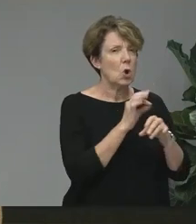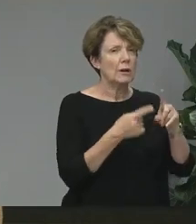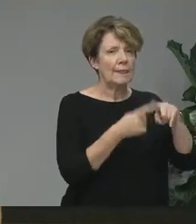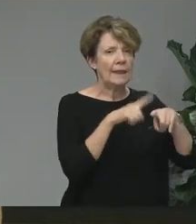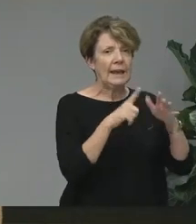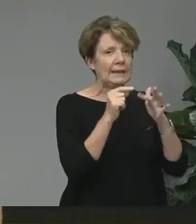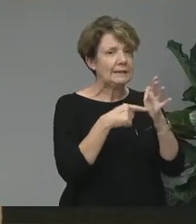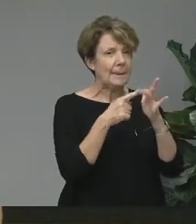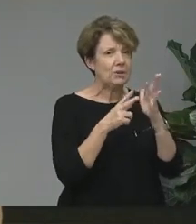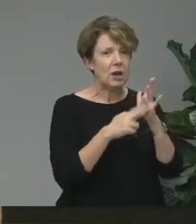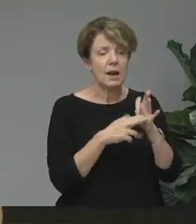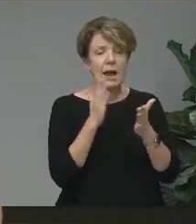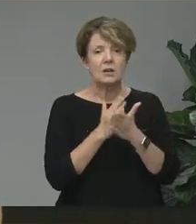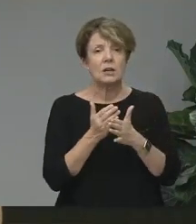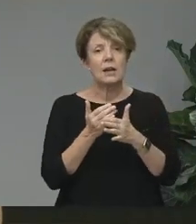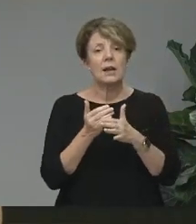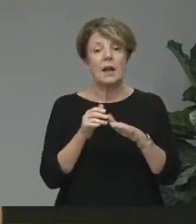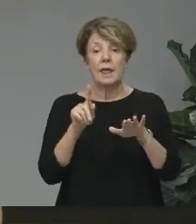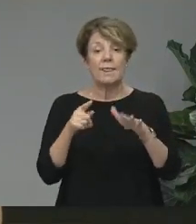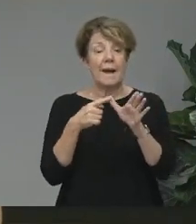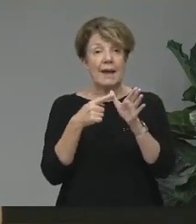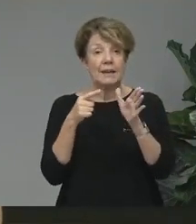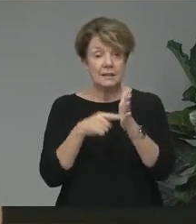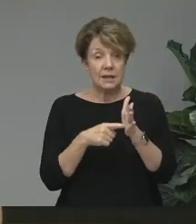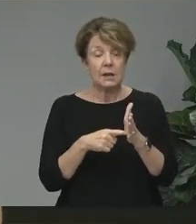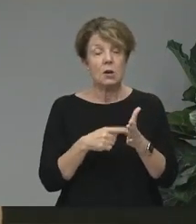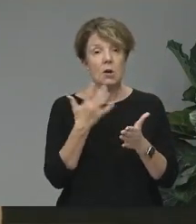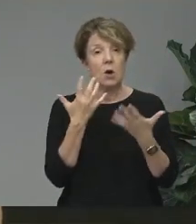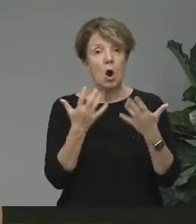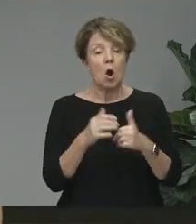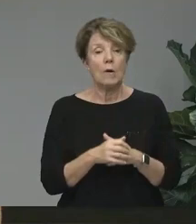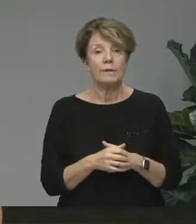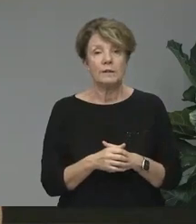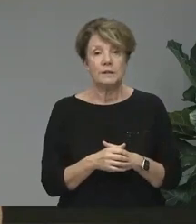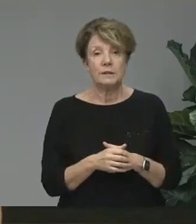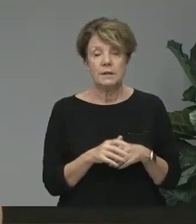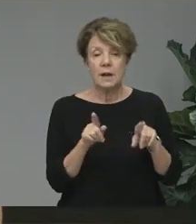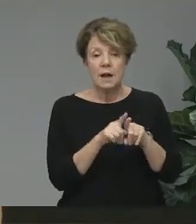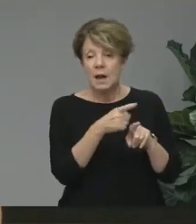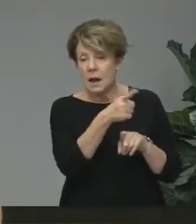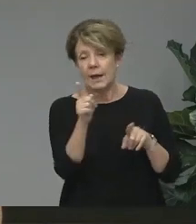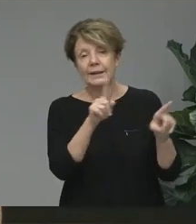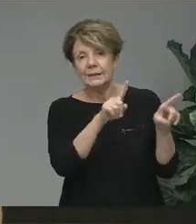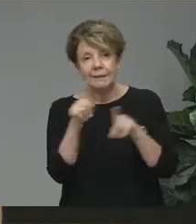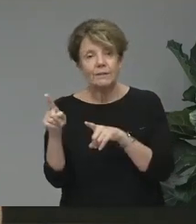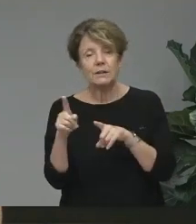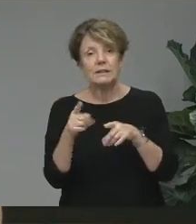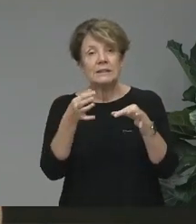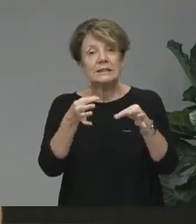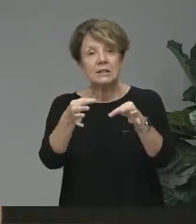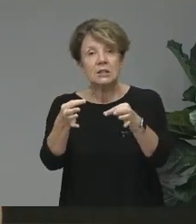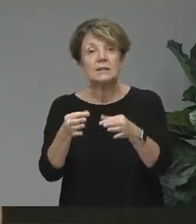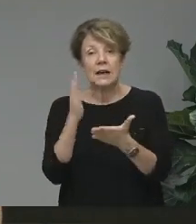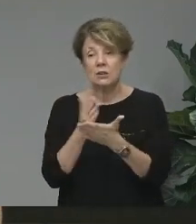means. The tribunals regularly paid regard to TO, High Court, etc., and